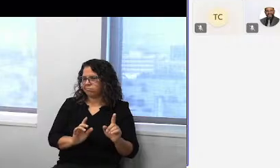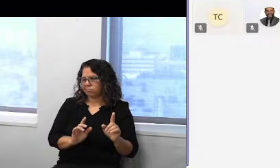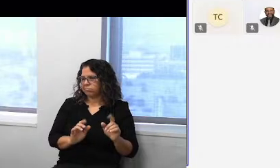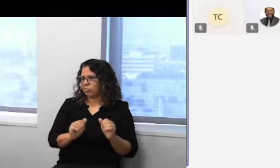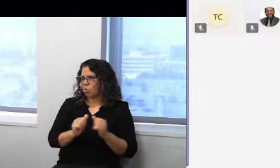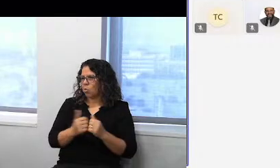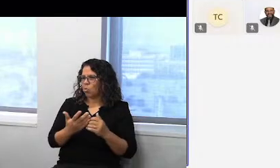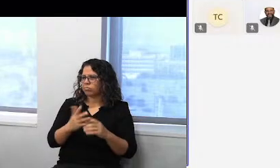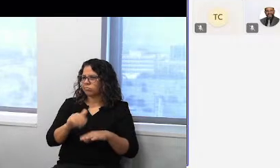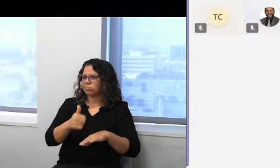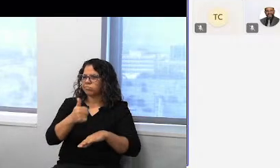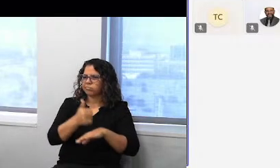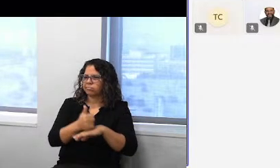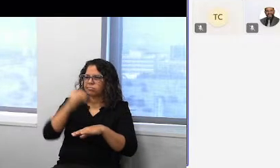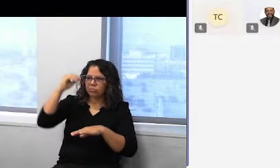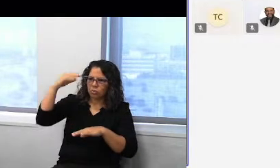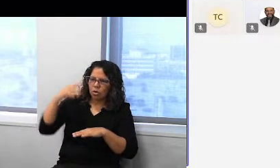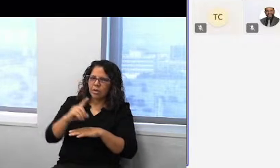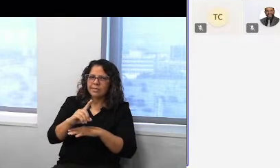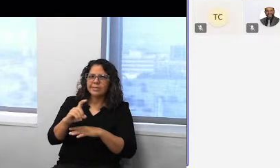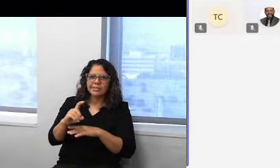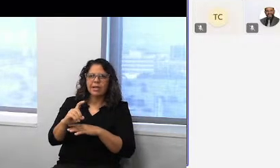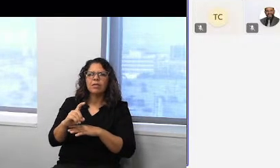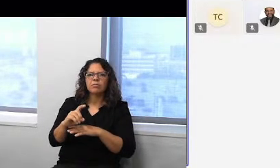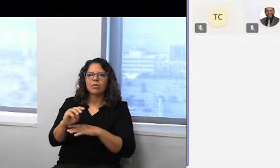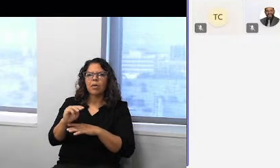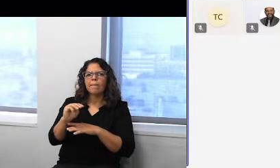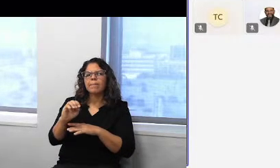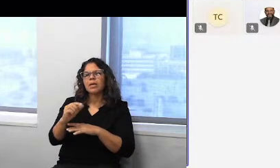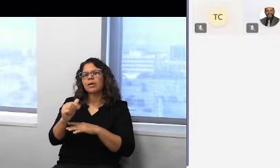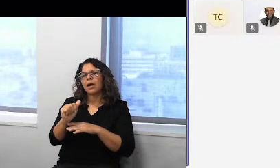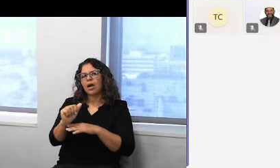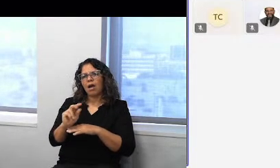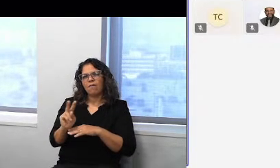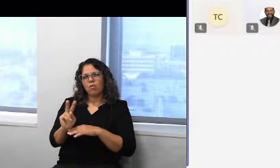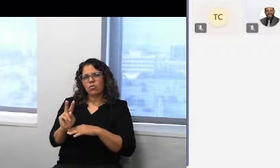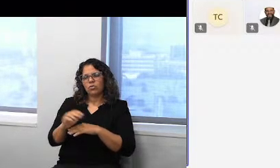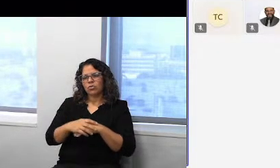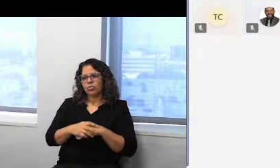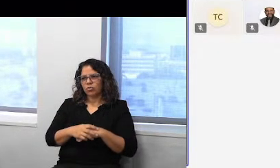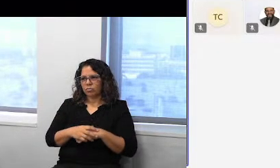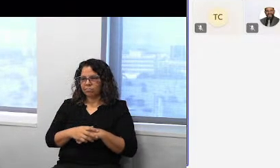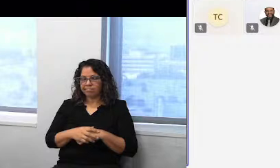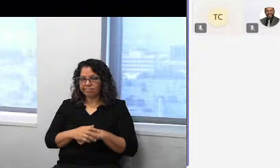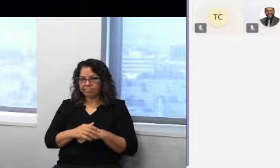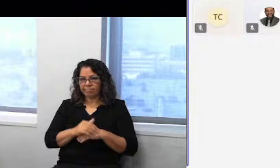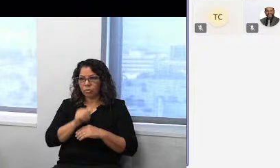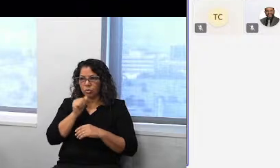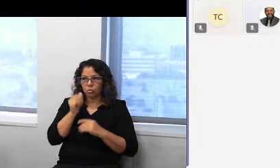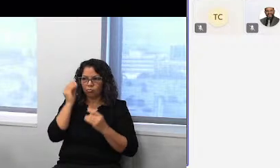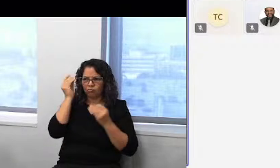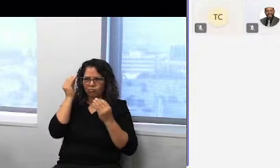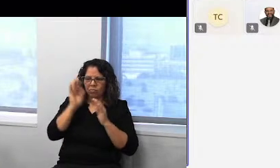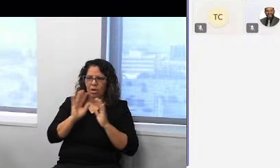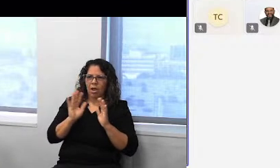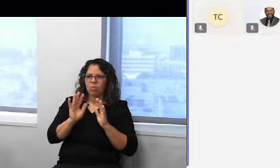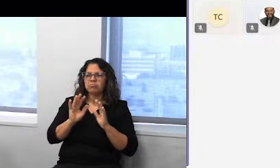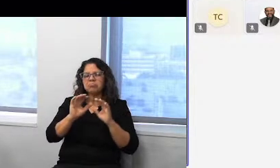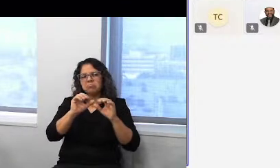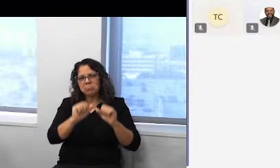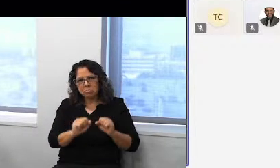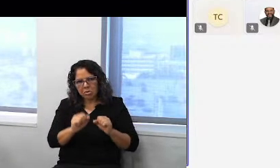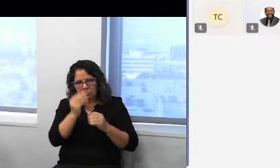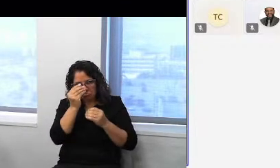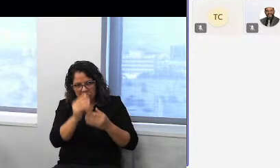speculate. Can I answer that when I do the little homework that you just asked me? That would be, I don't. that gets us a better answer. That would be It great. is because I don't know right